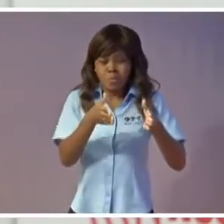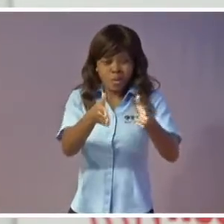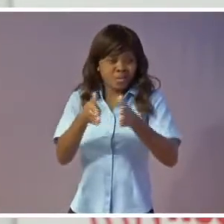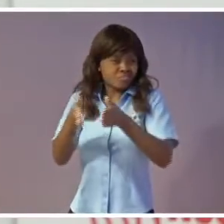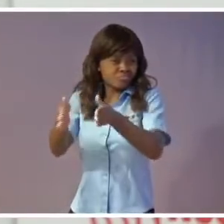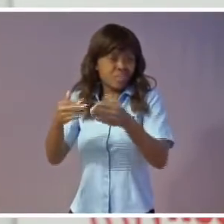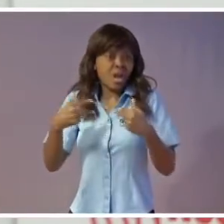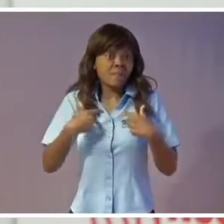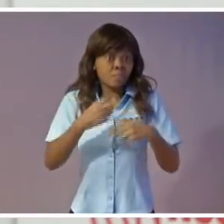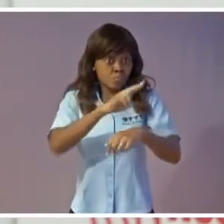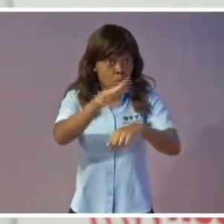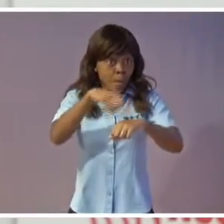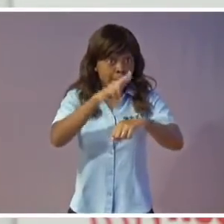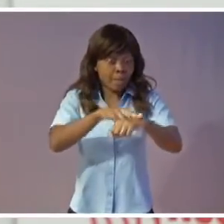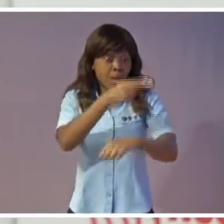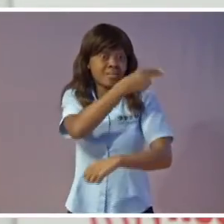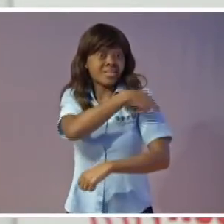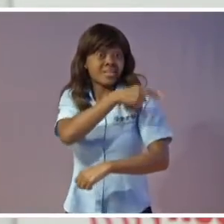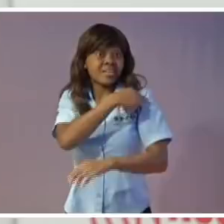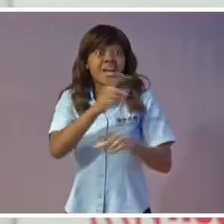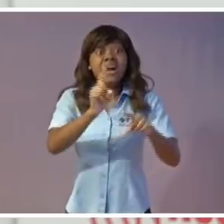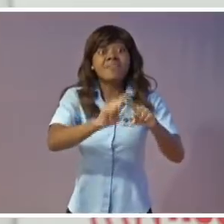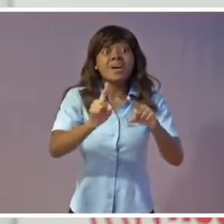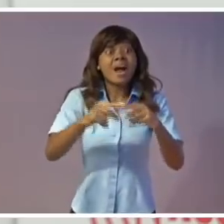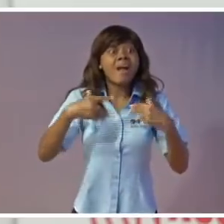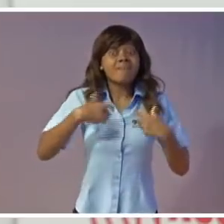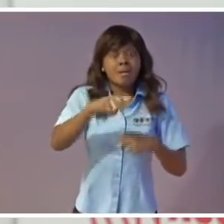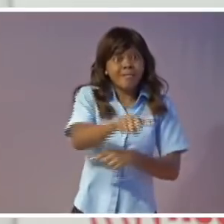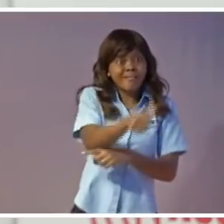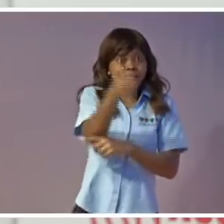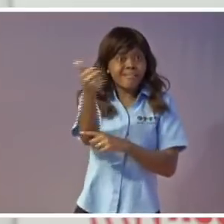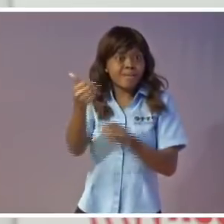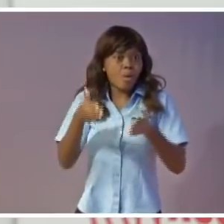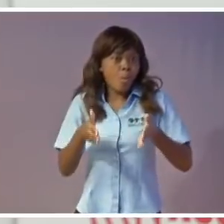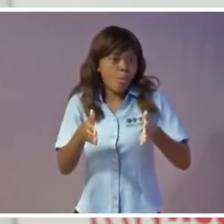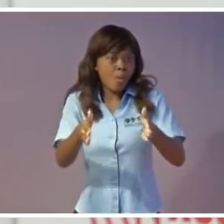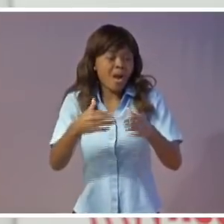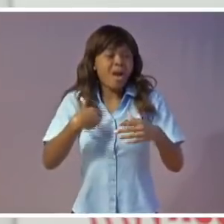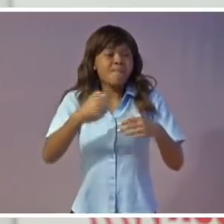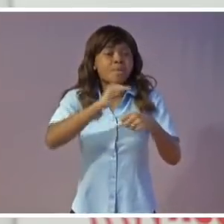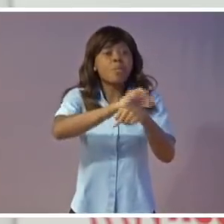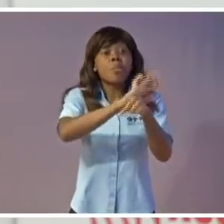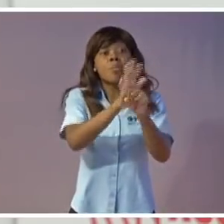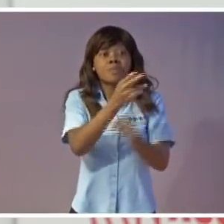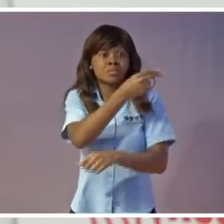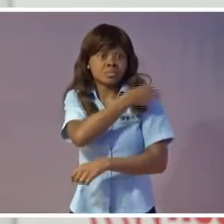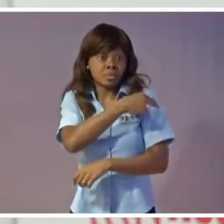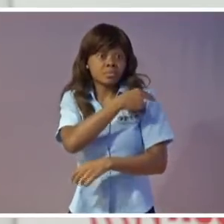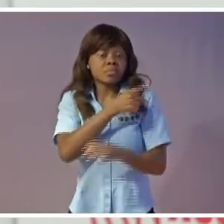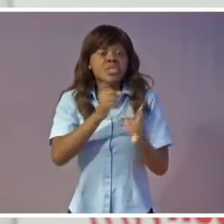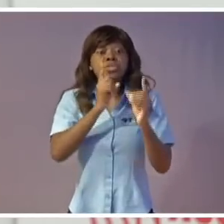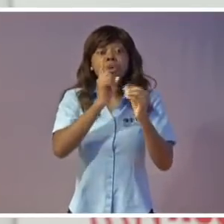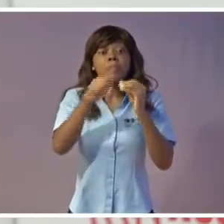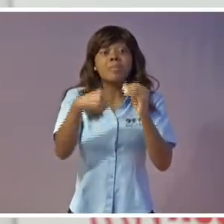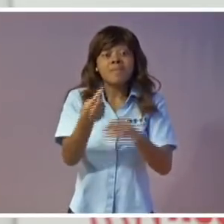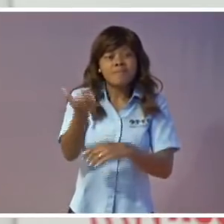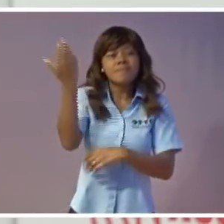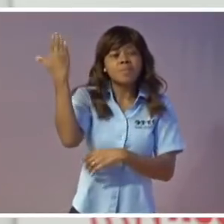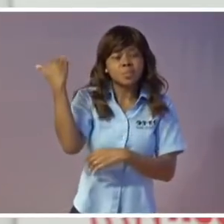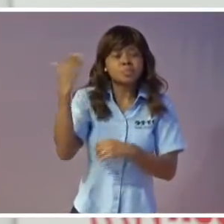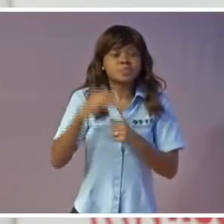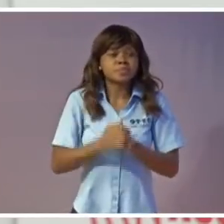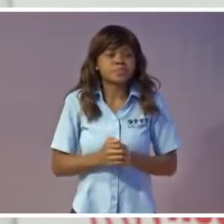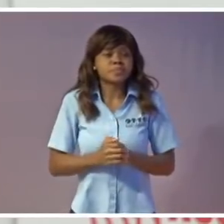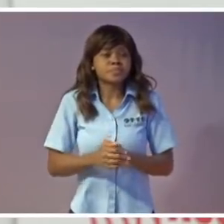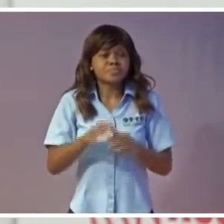been consistent since October 19, 2021, and that's a 76-day period.